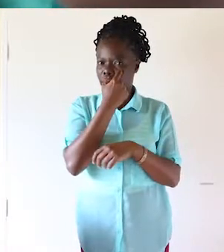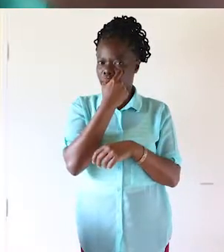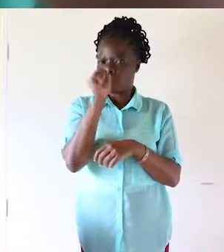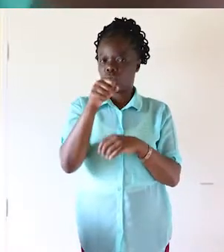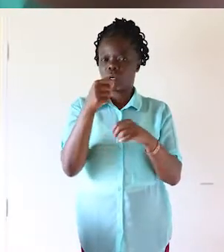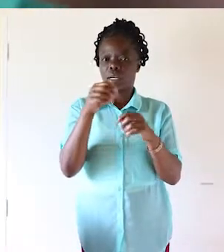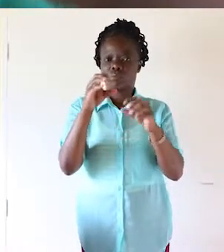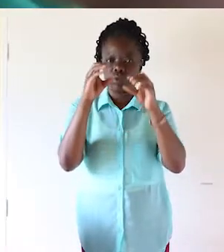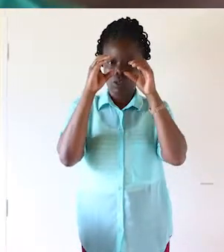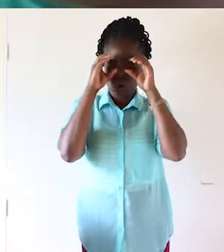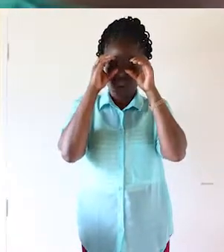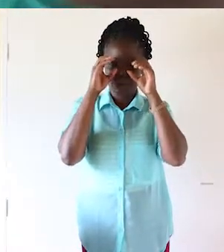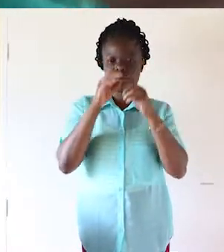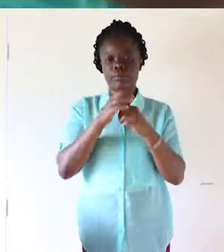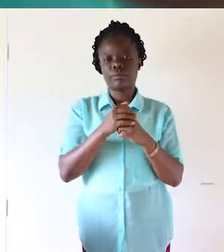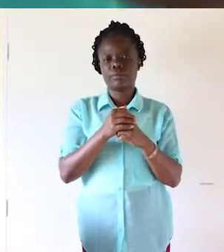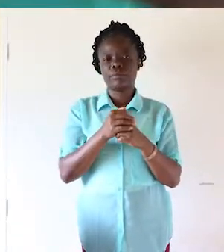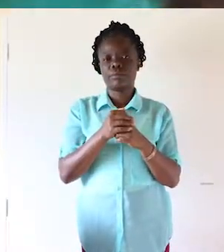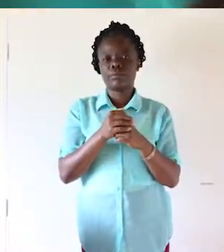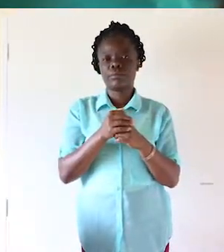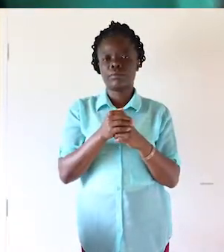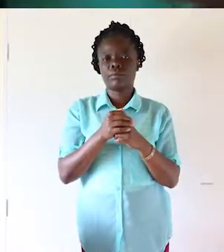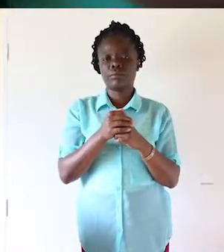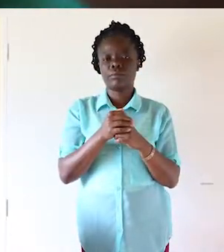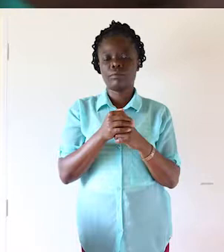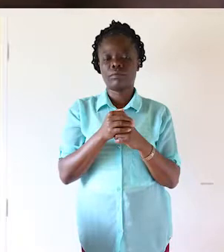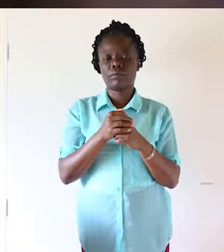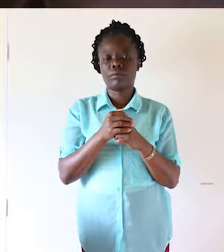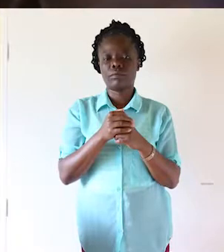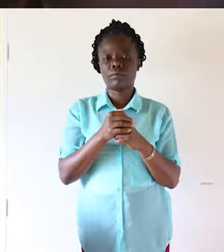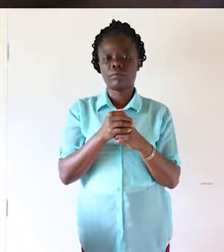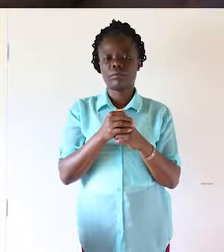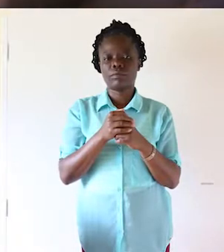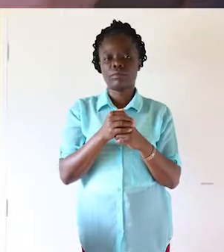You can try it on, remove it, try it on.